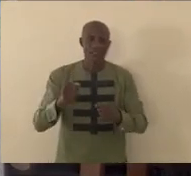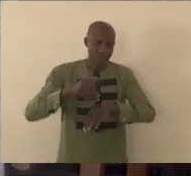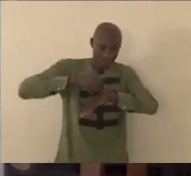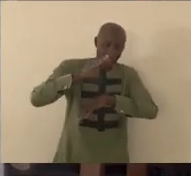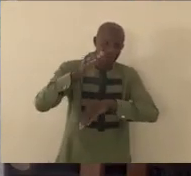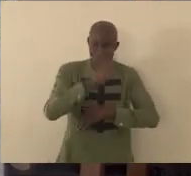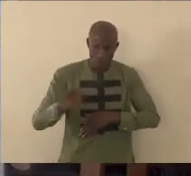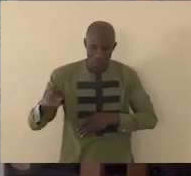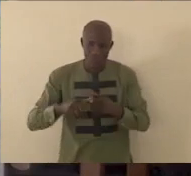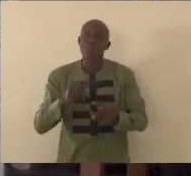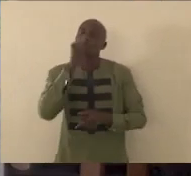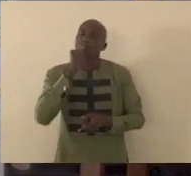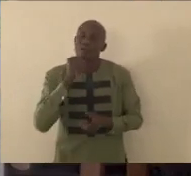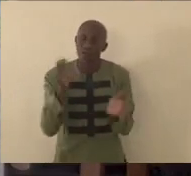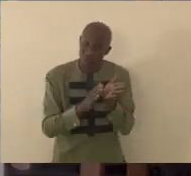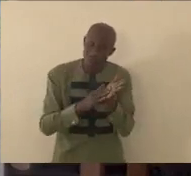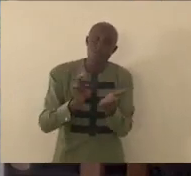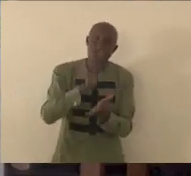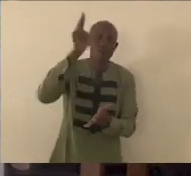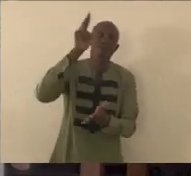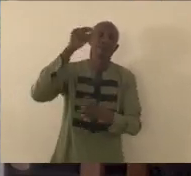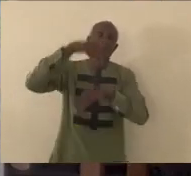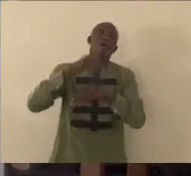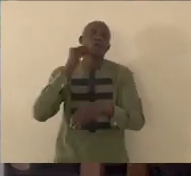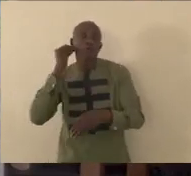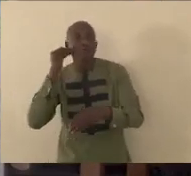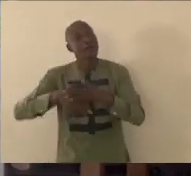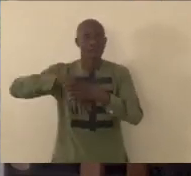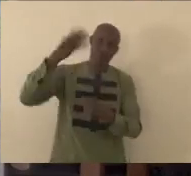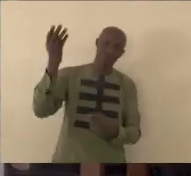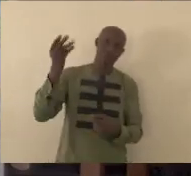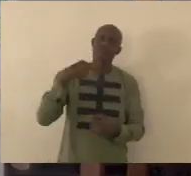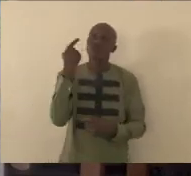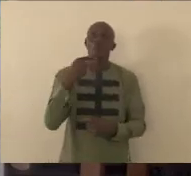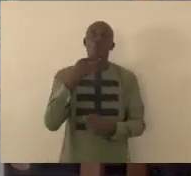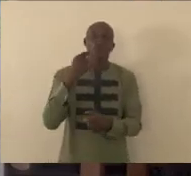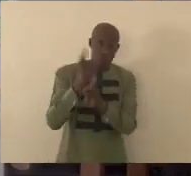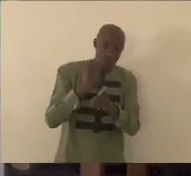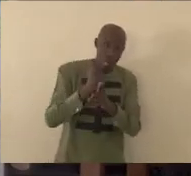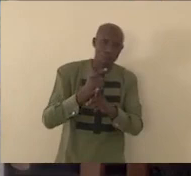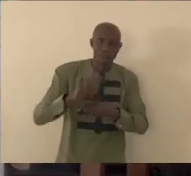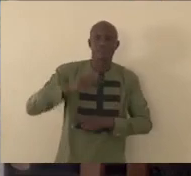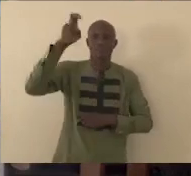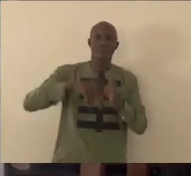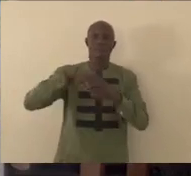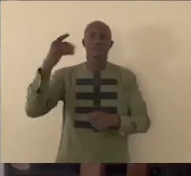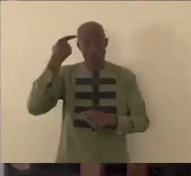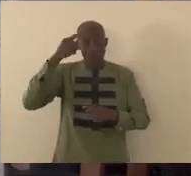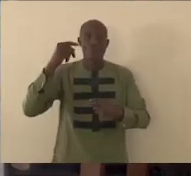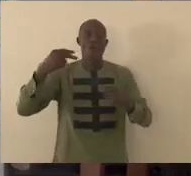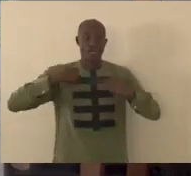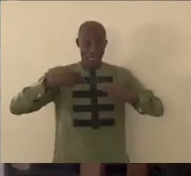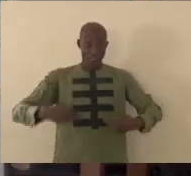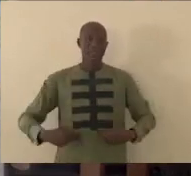their children to expensive private schools and universities at home and abroad, and who regularly travel abroad for